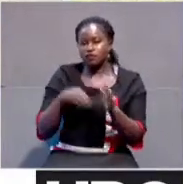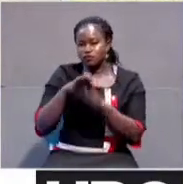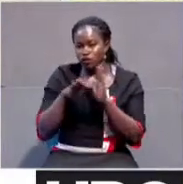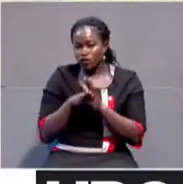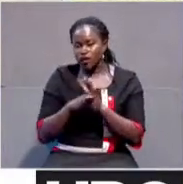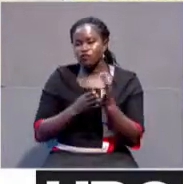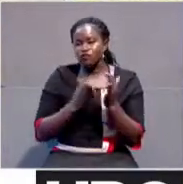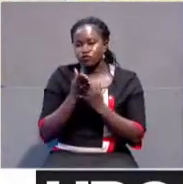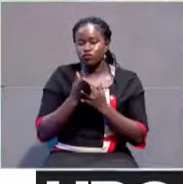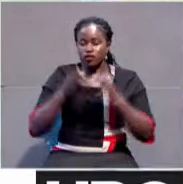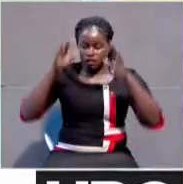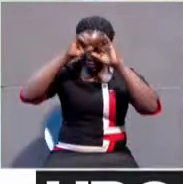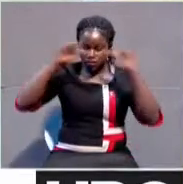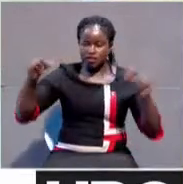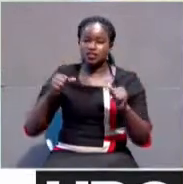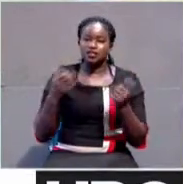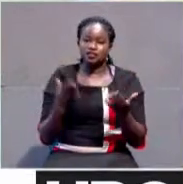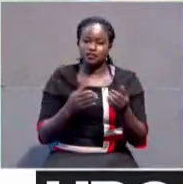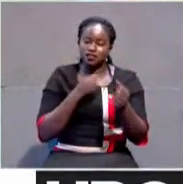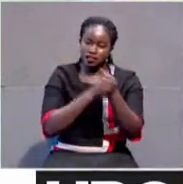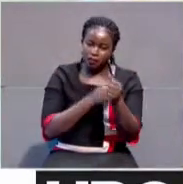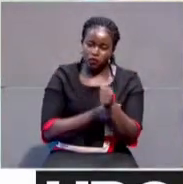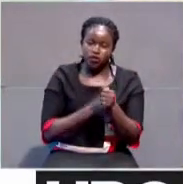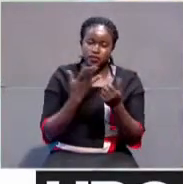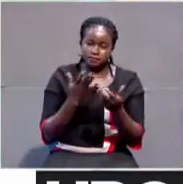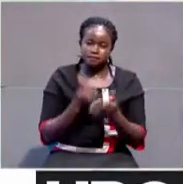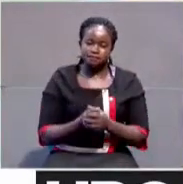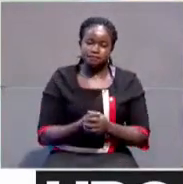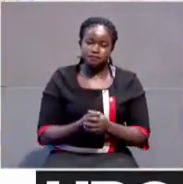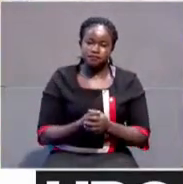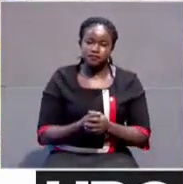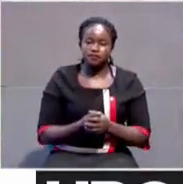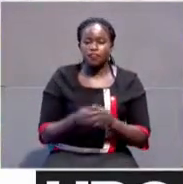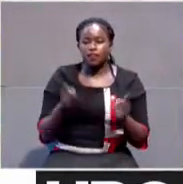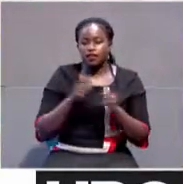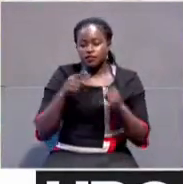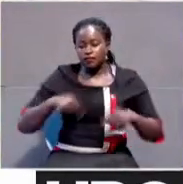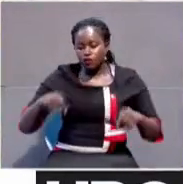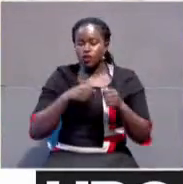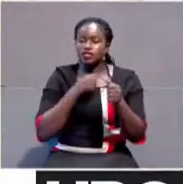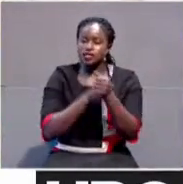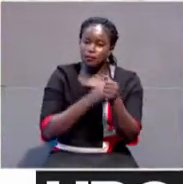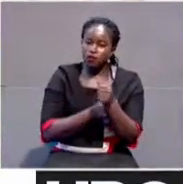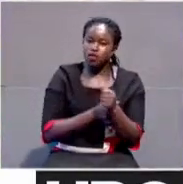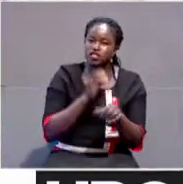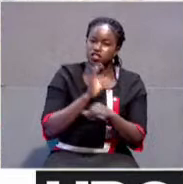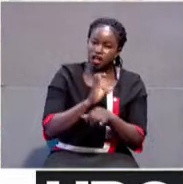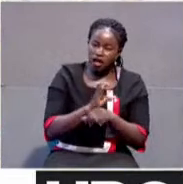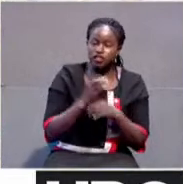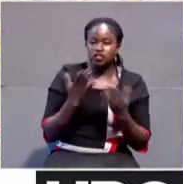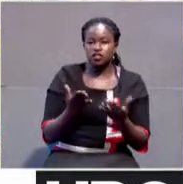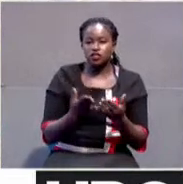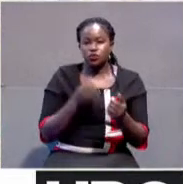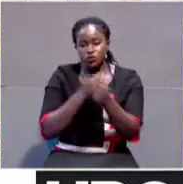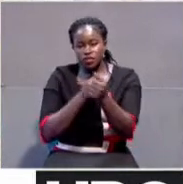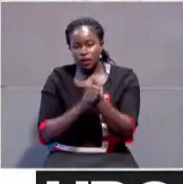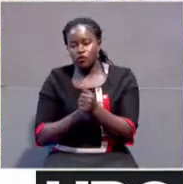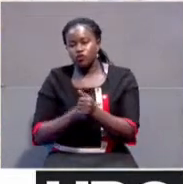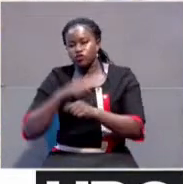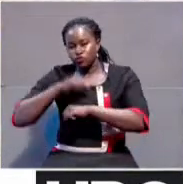the president's support. We support churches, we support